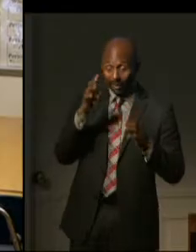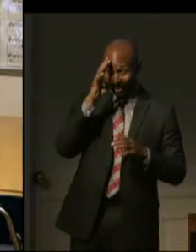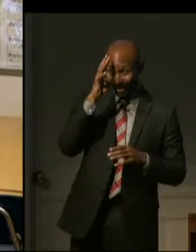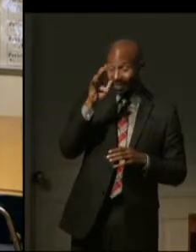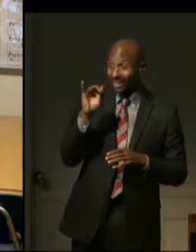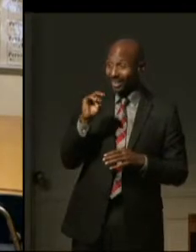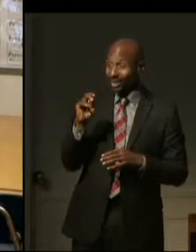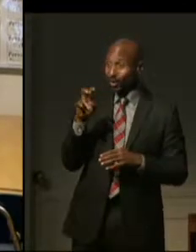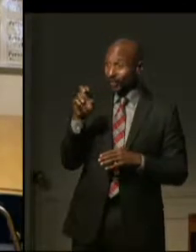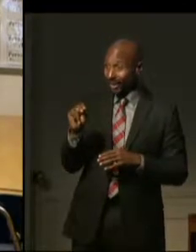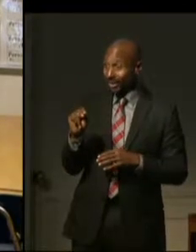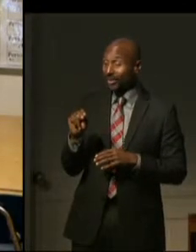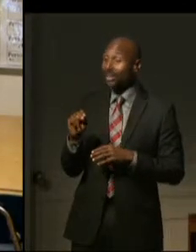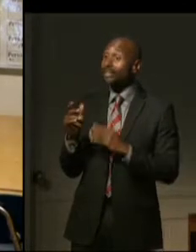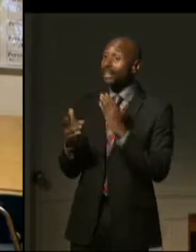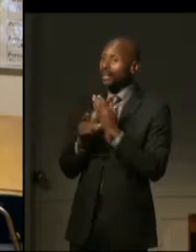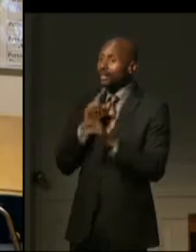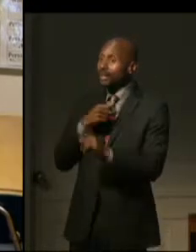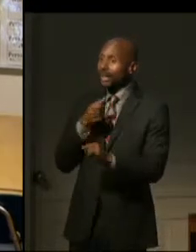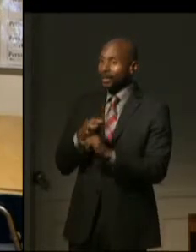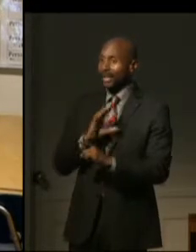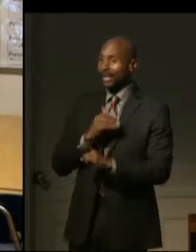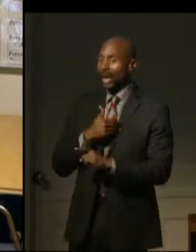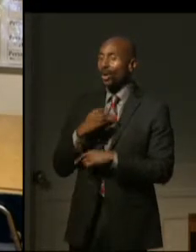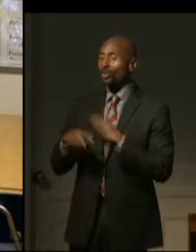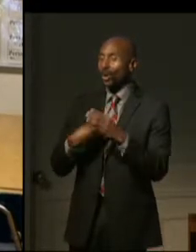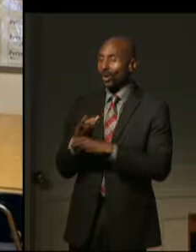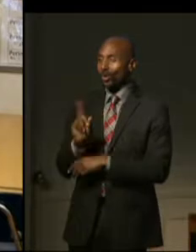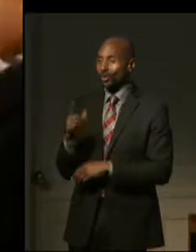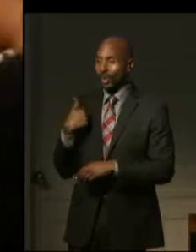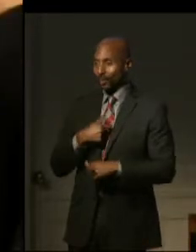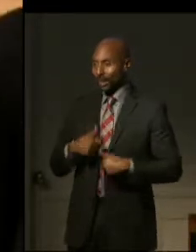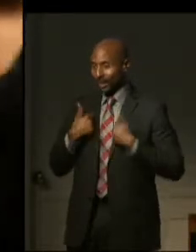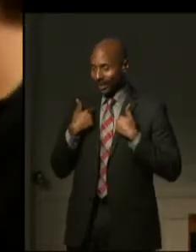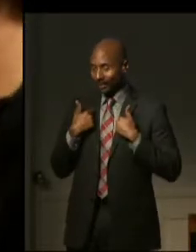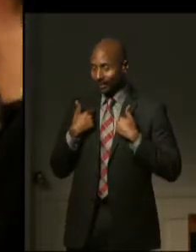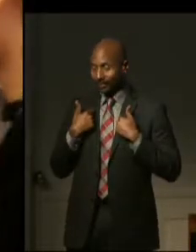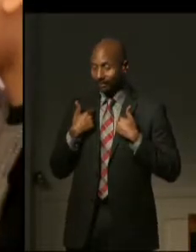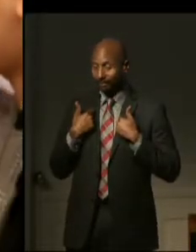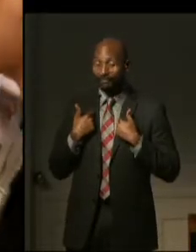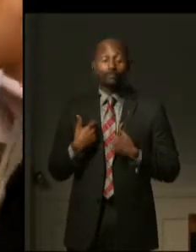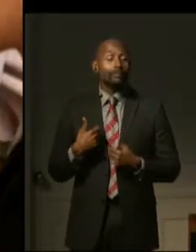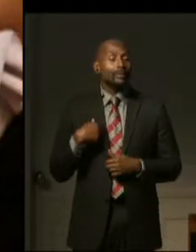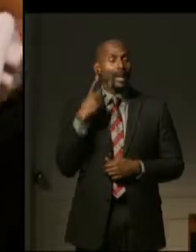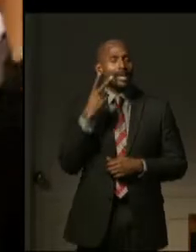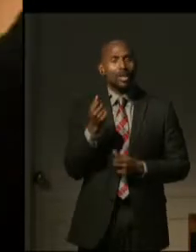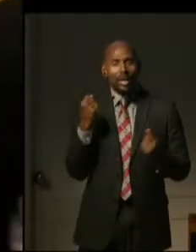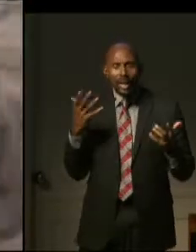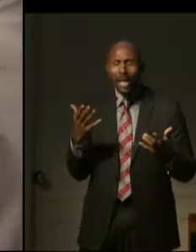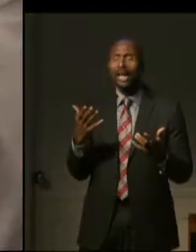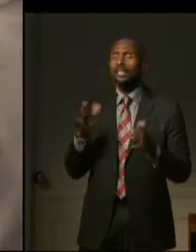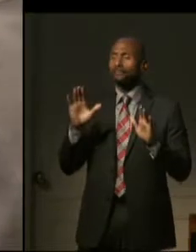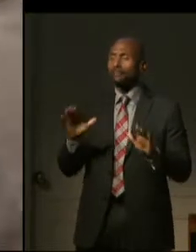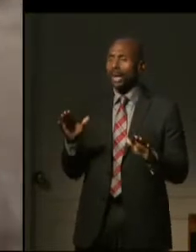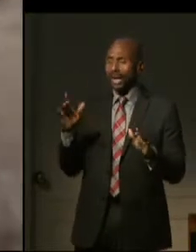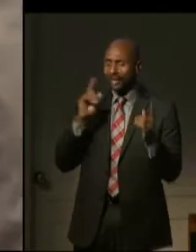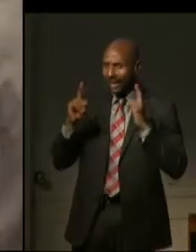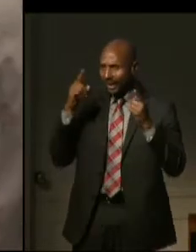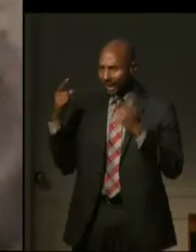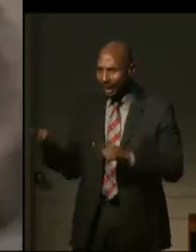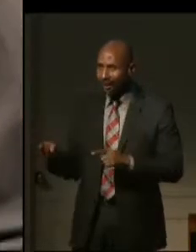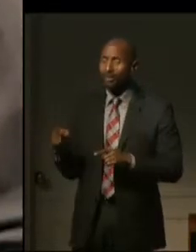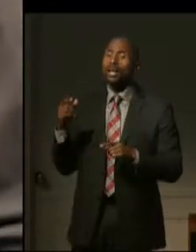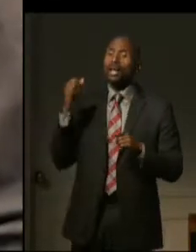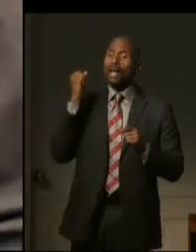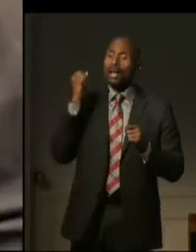impact on the world in which we live. I saw a lot of great thinking going on. I saw a lot of connections, a